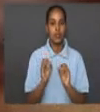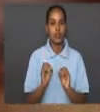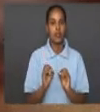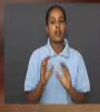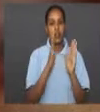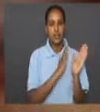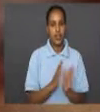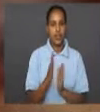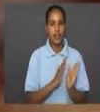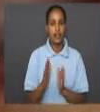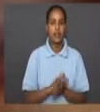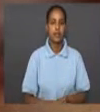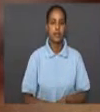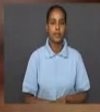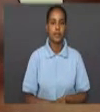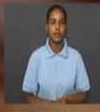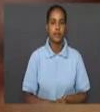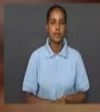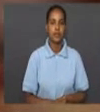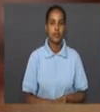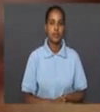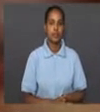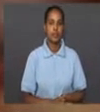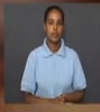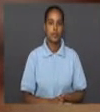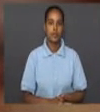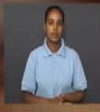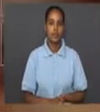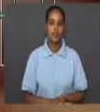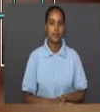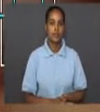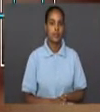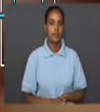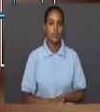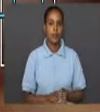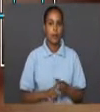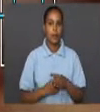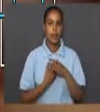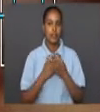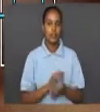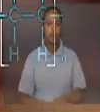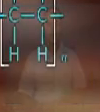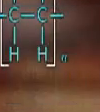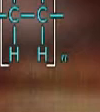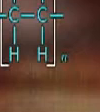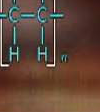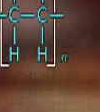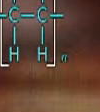Students, let's get ready. Begin.